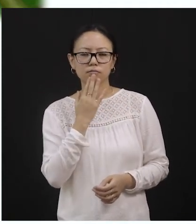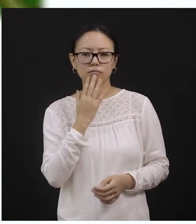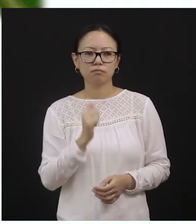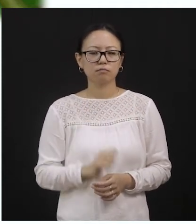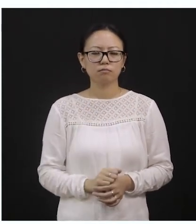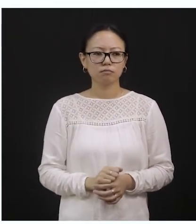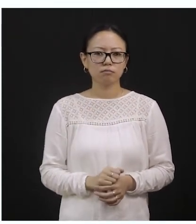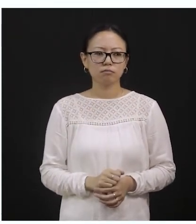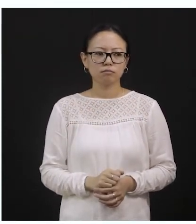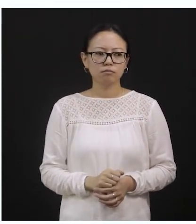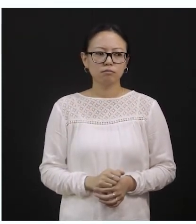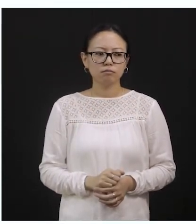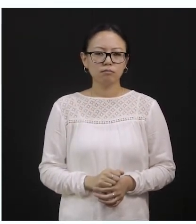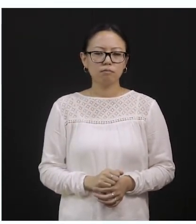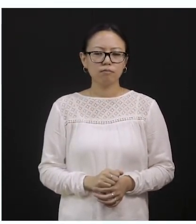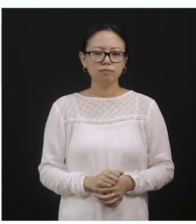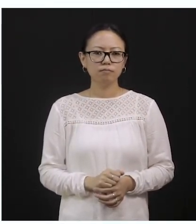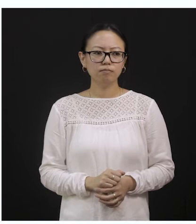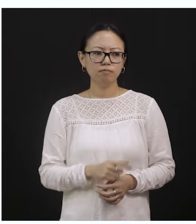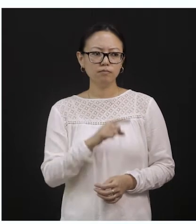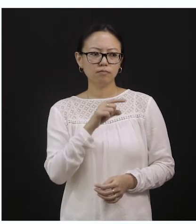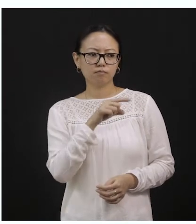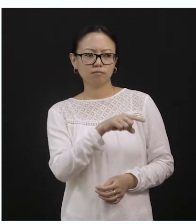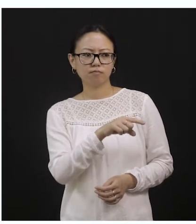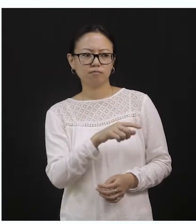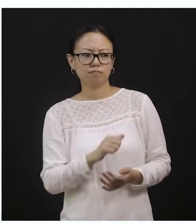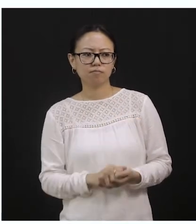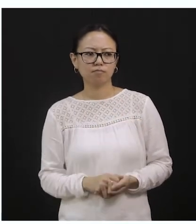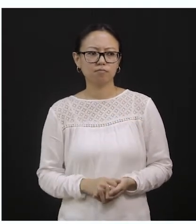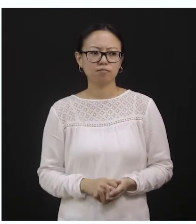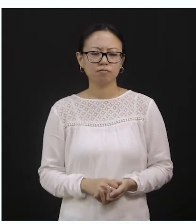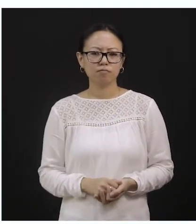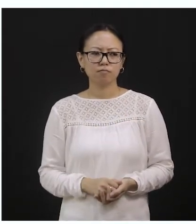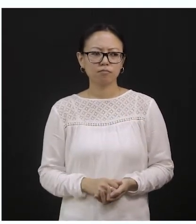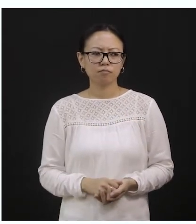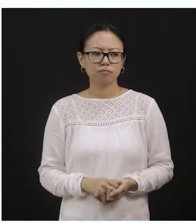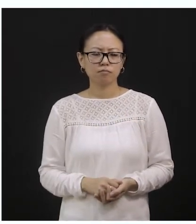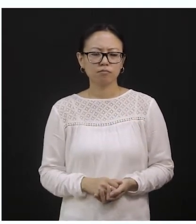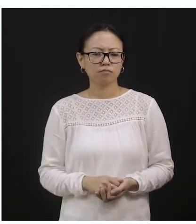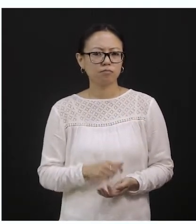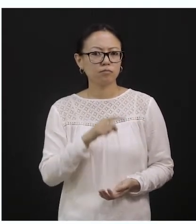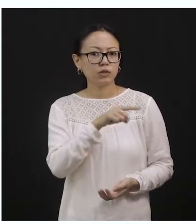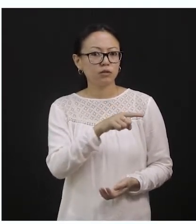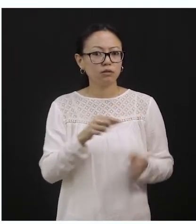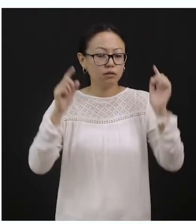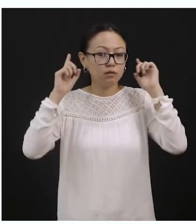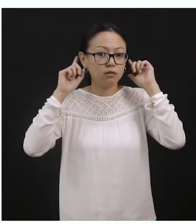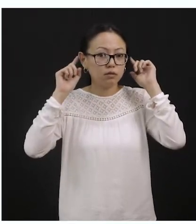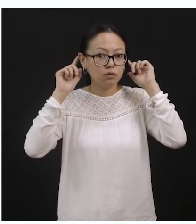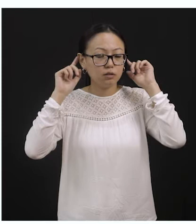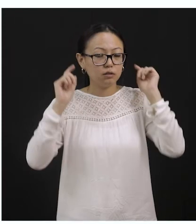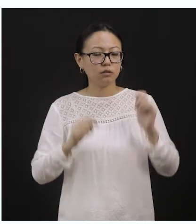green. And this grasshoppers, very interesting fact about grasshoppers is that they have